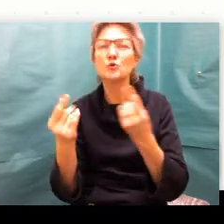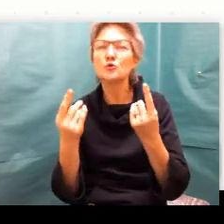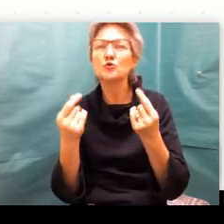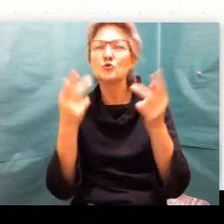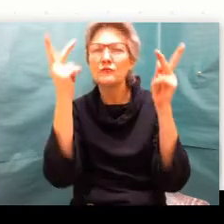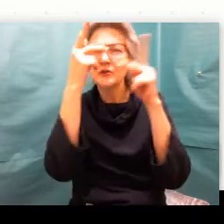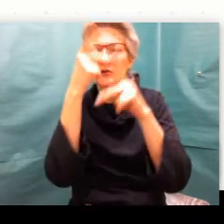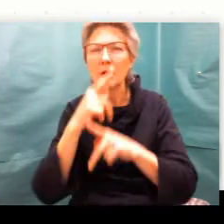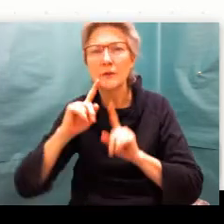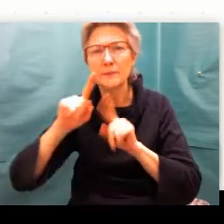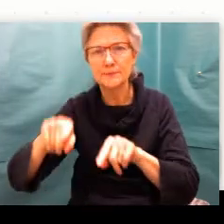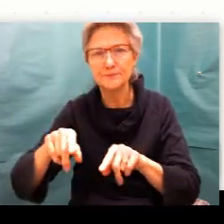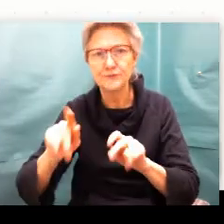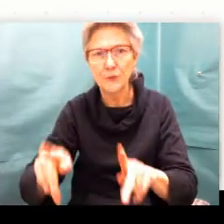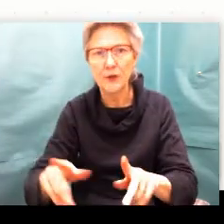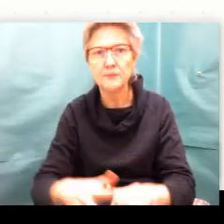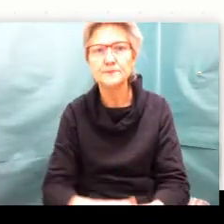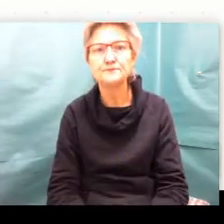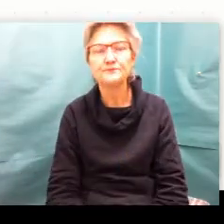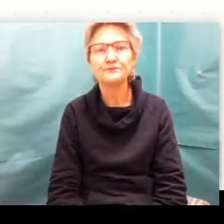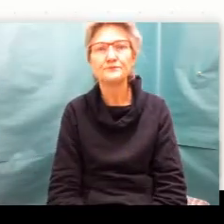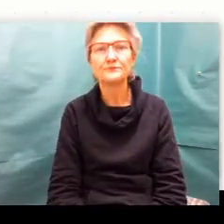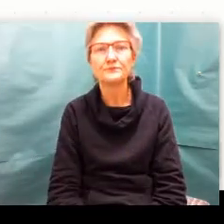solve this.